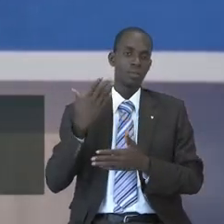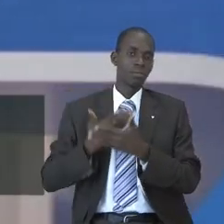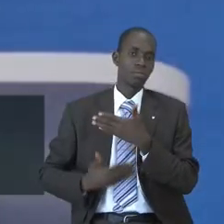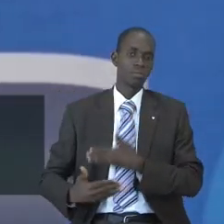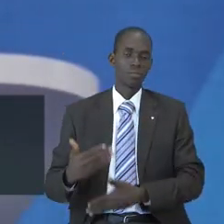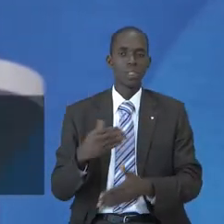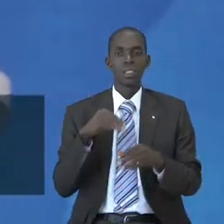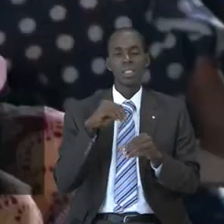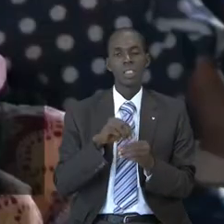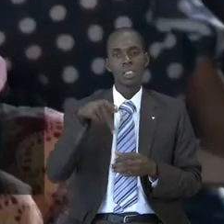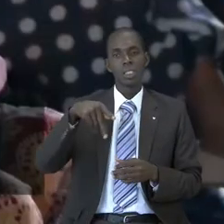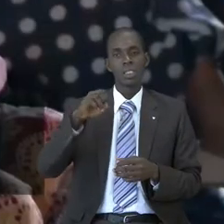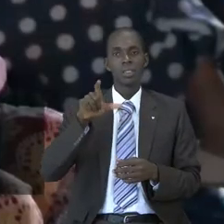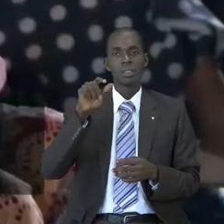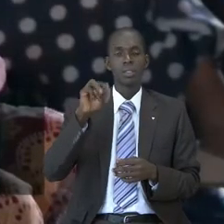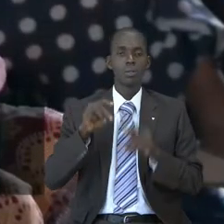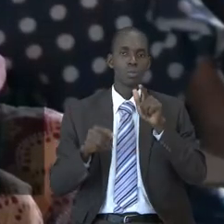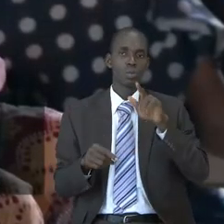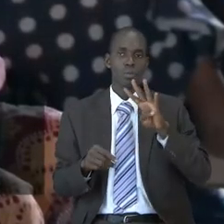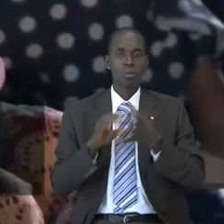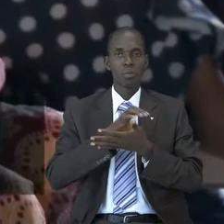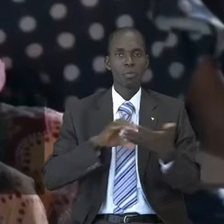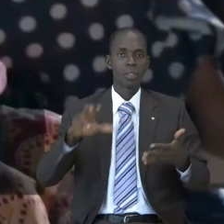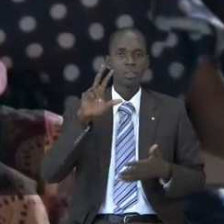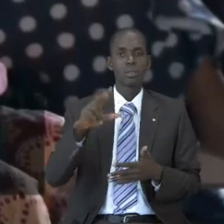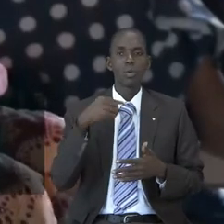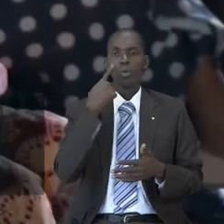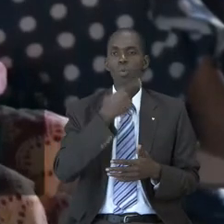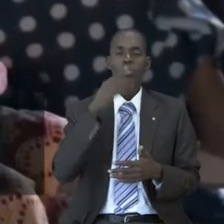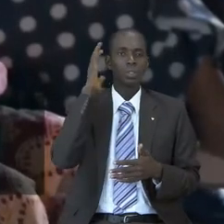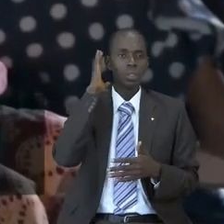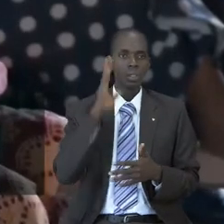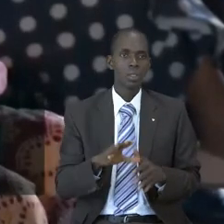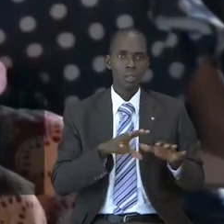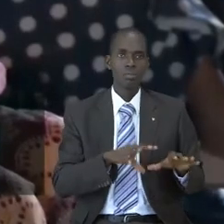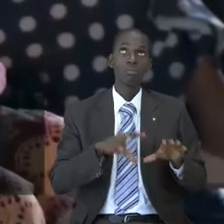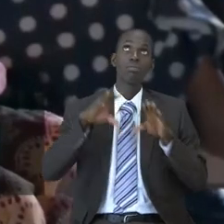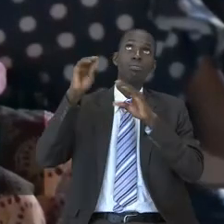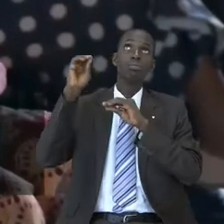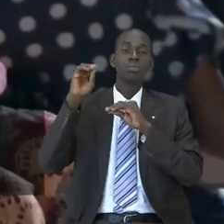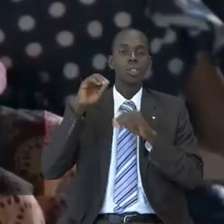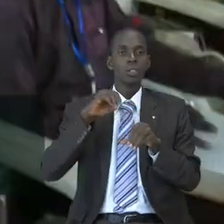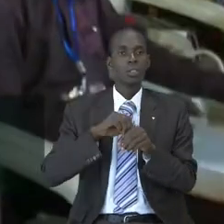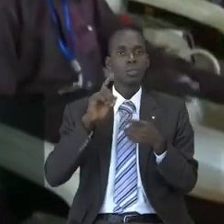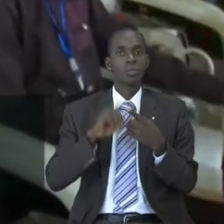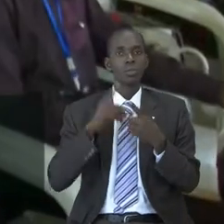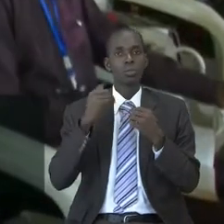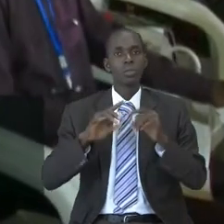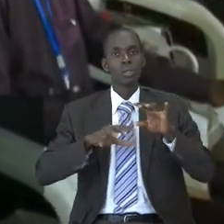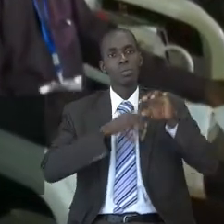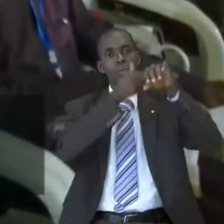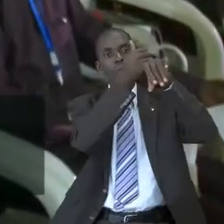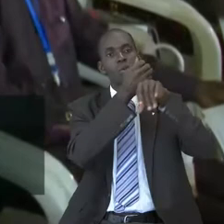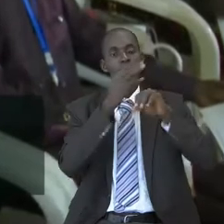Psalm 24, reading from verse 3, who shall ascend into the hill of